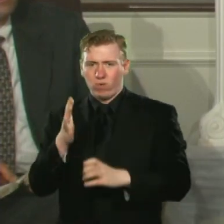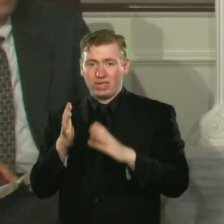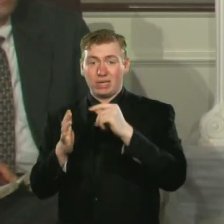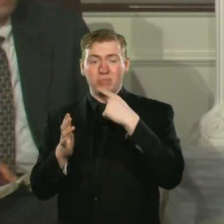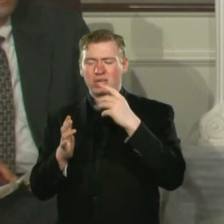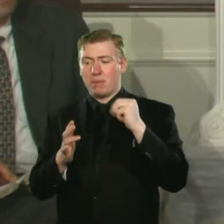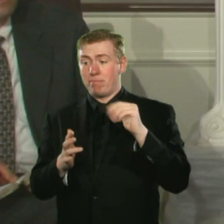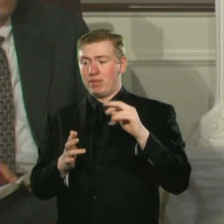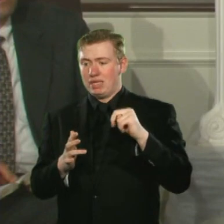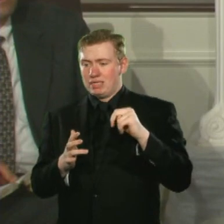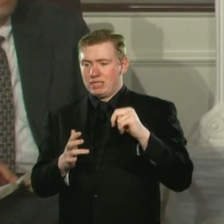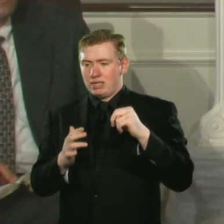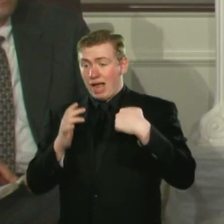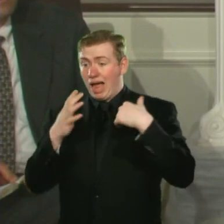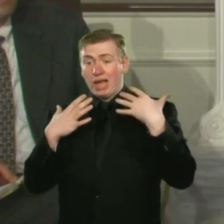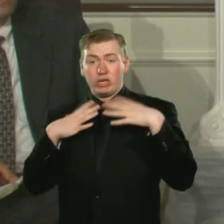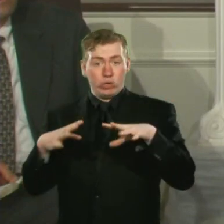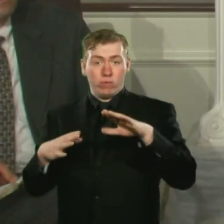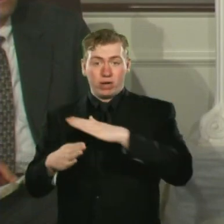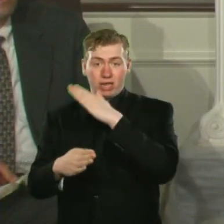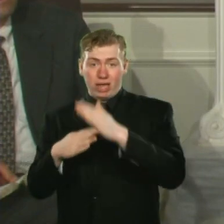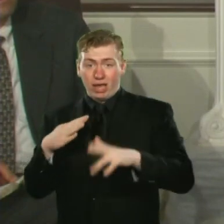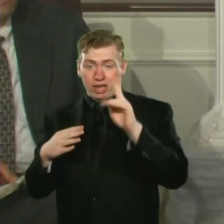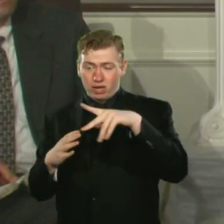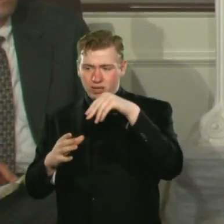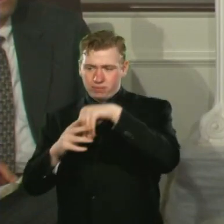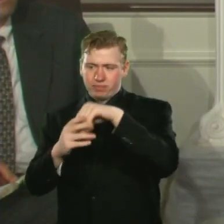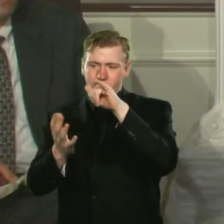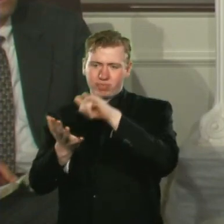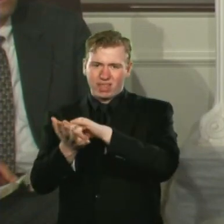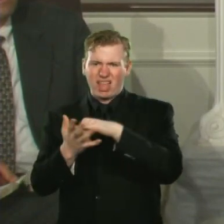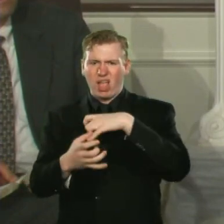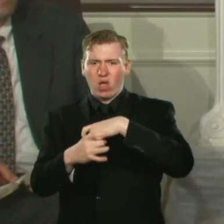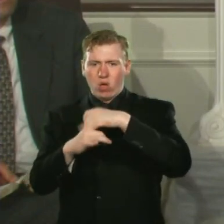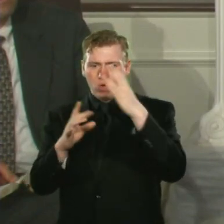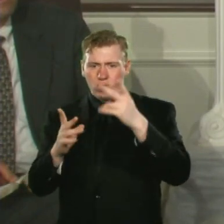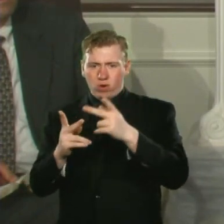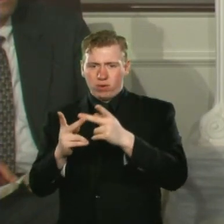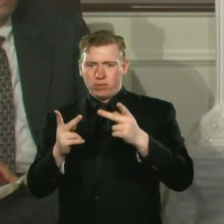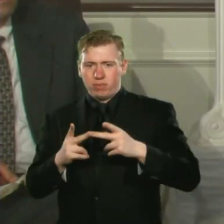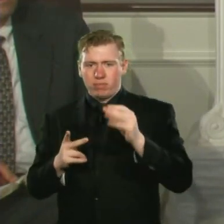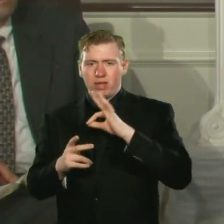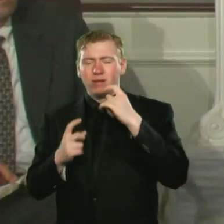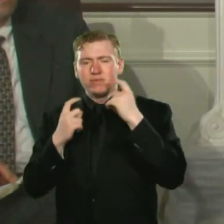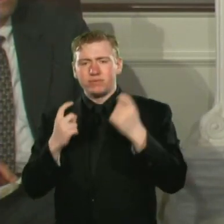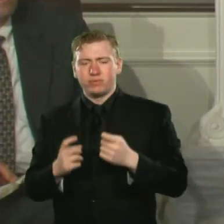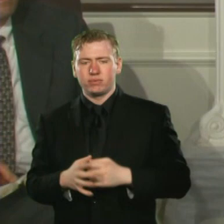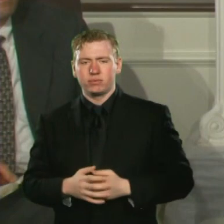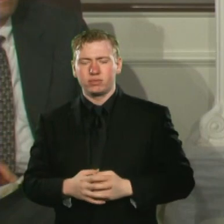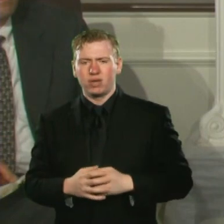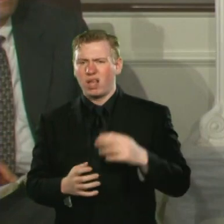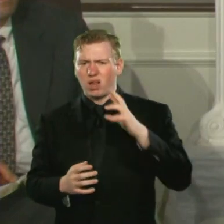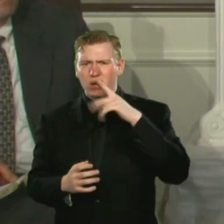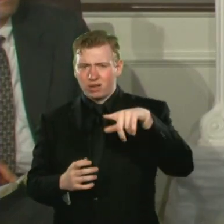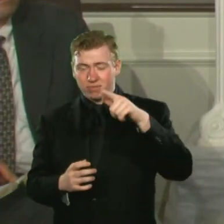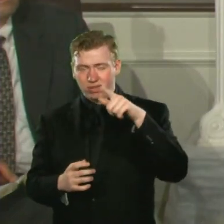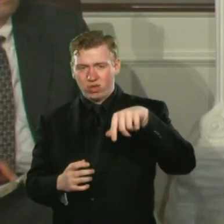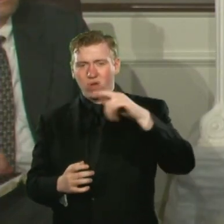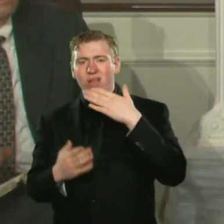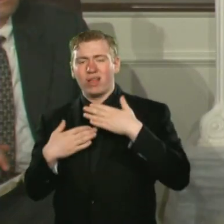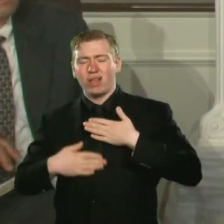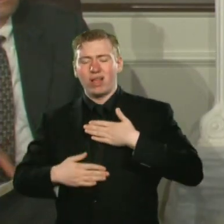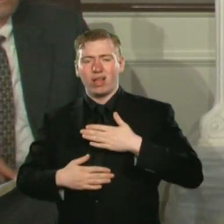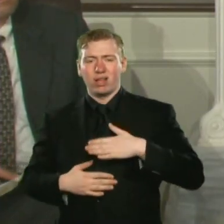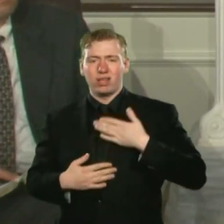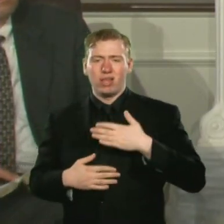say, "Man, I do not want to end up in that terrible pit of sin." By the way, aren't you glad? I think the most